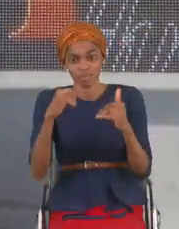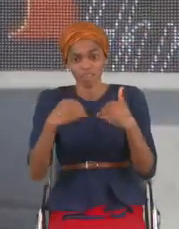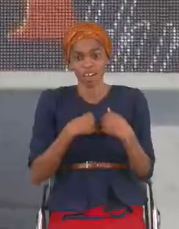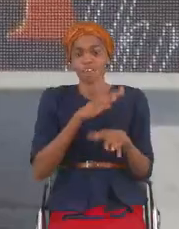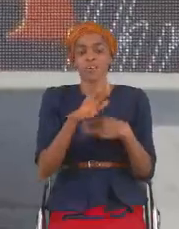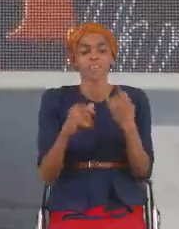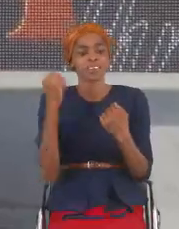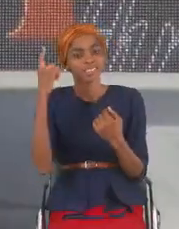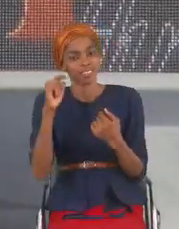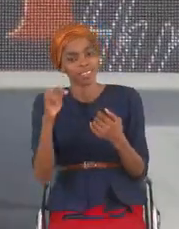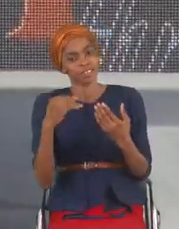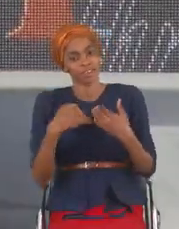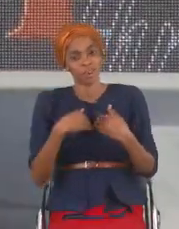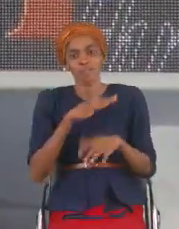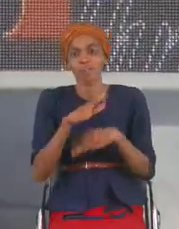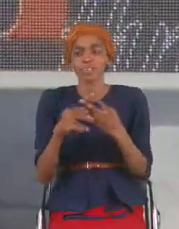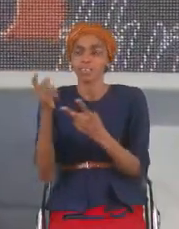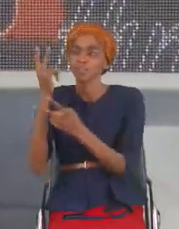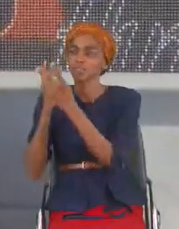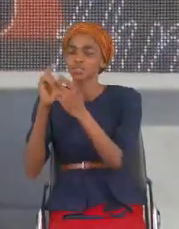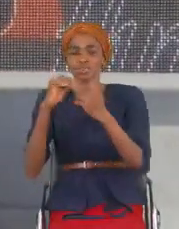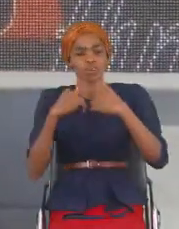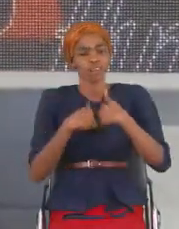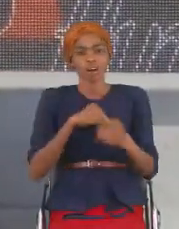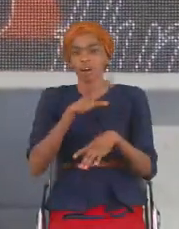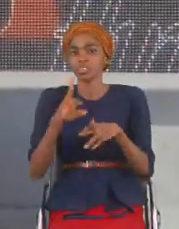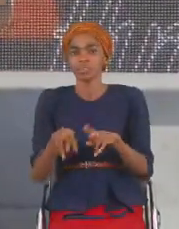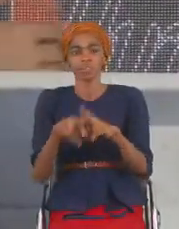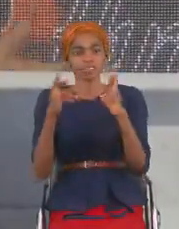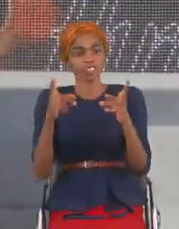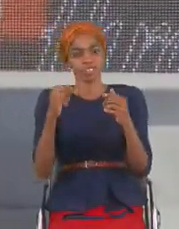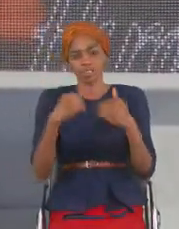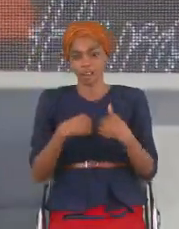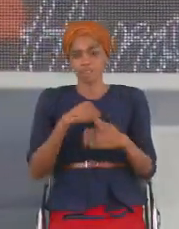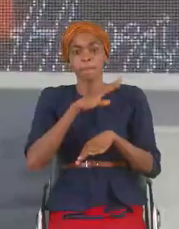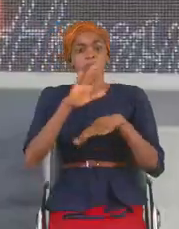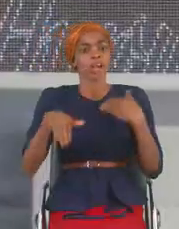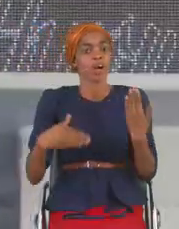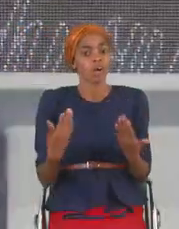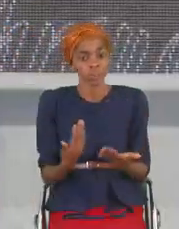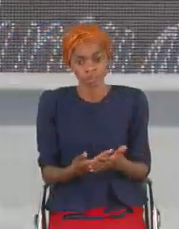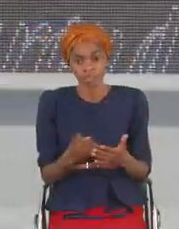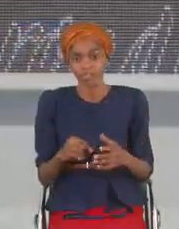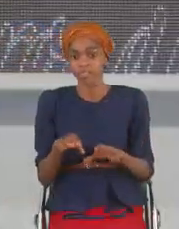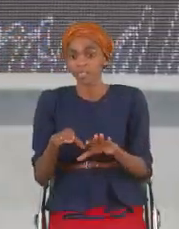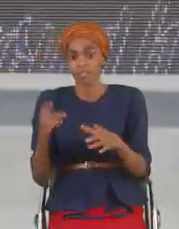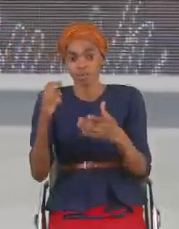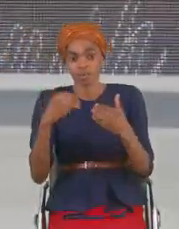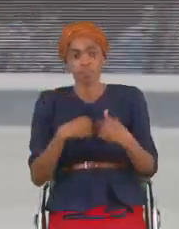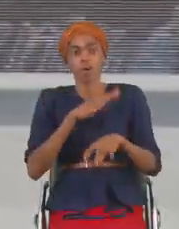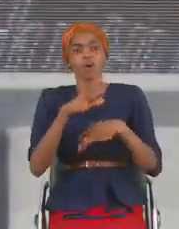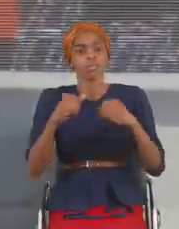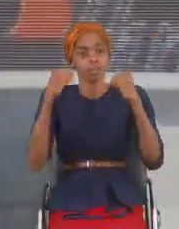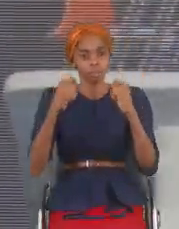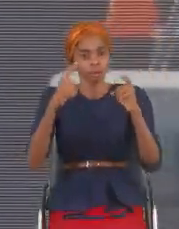understanding you have, all the vision you have, all the revelation you have, all the ability you have, all the enablement